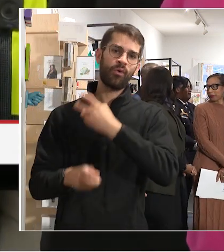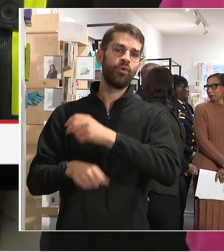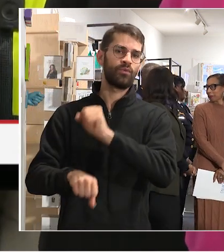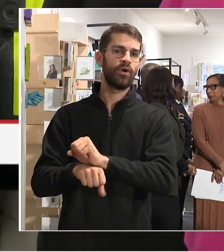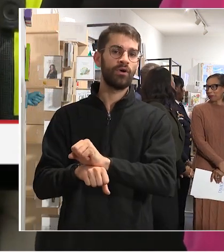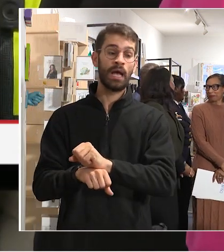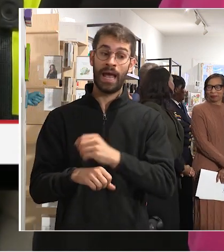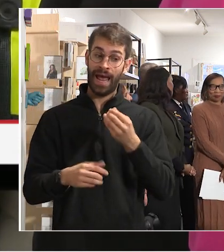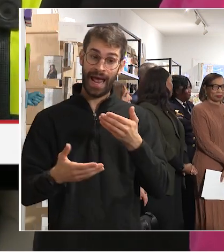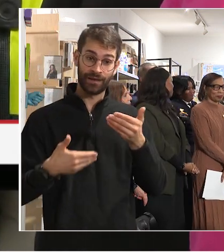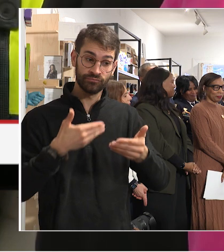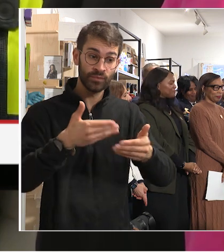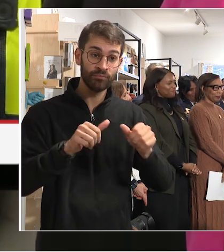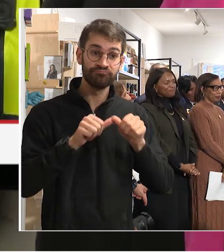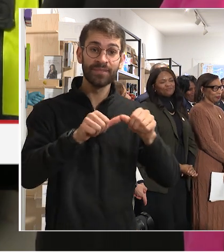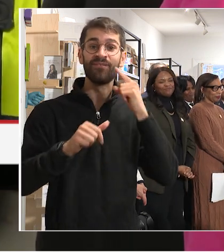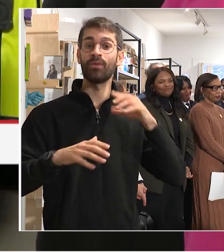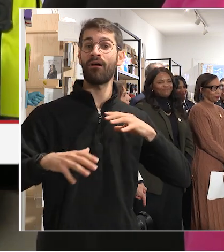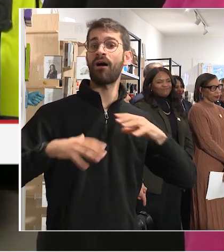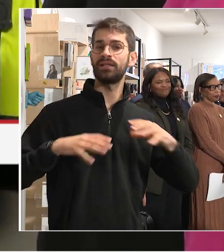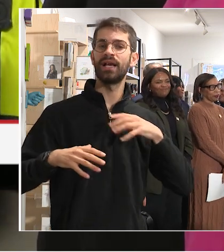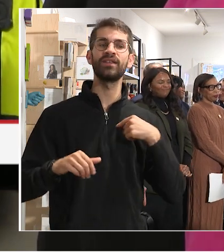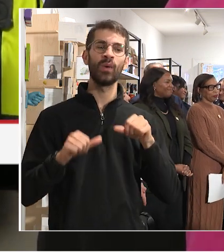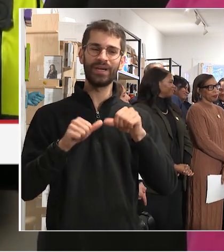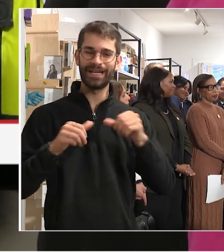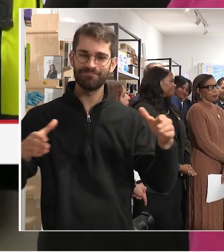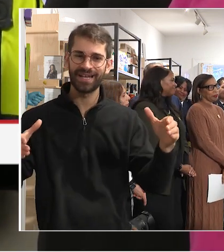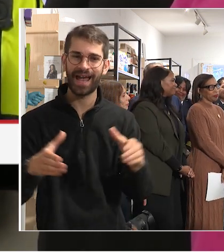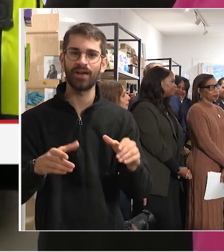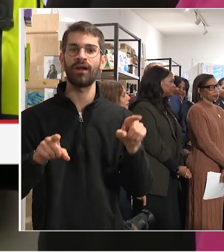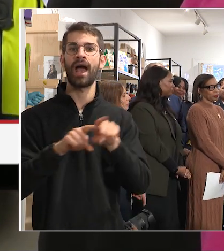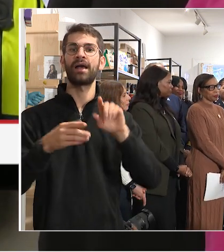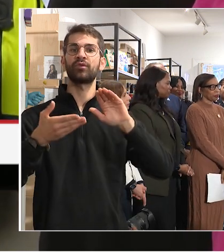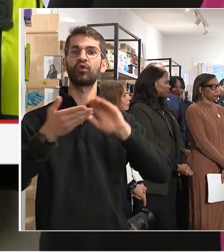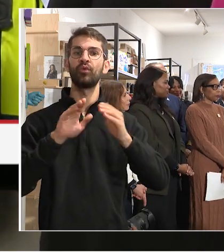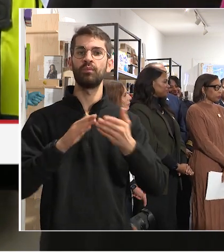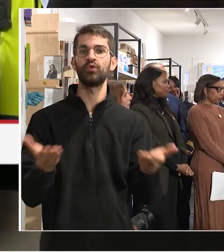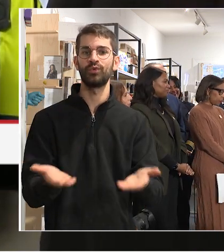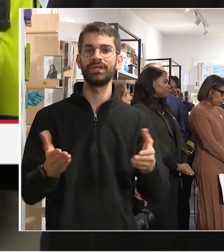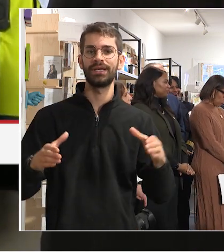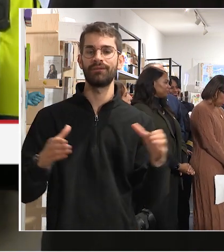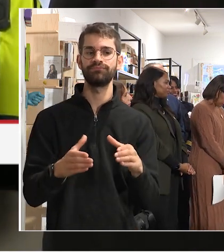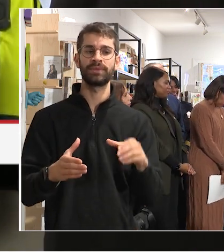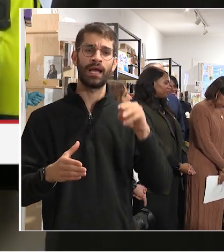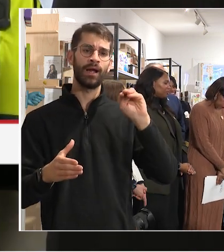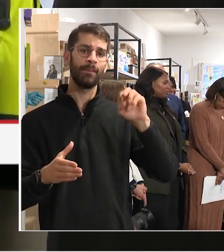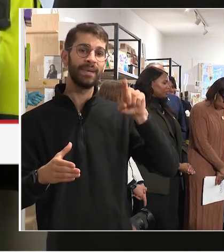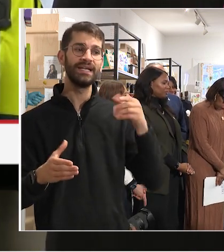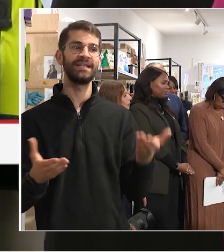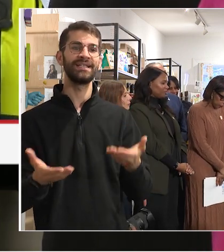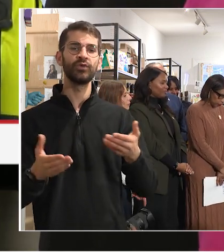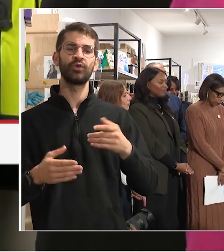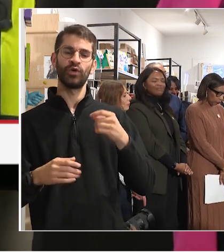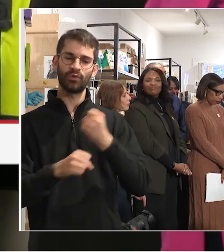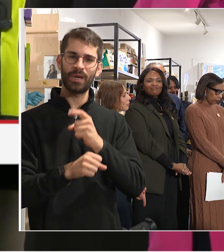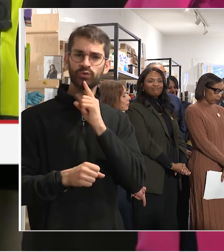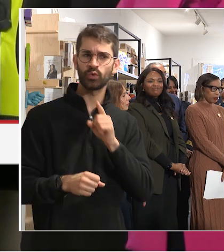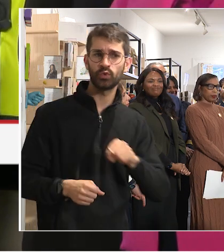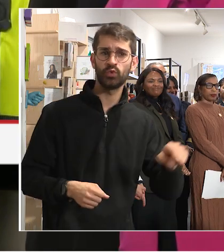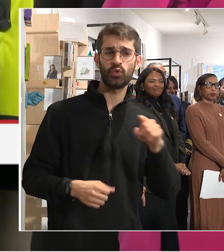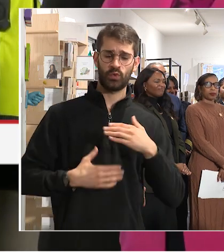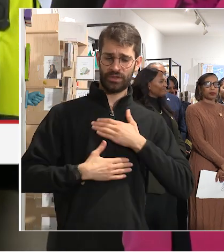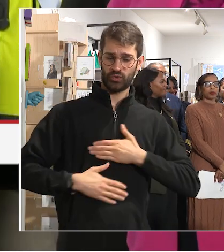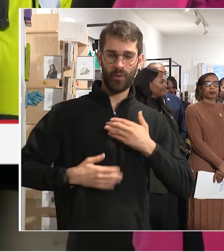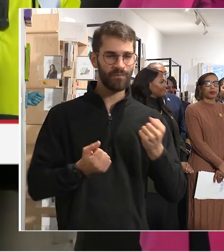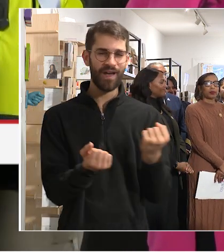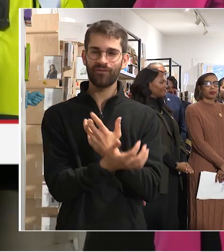the holidays, let's keep coming together as a community. MPD is here to ensure you can enjoy everything DC has to offer this